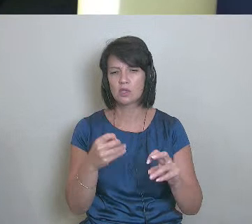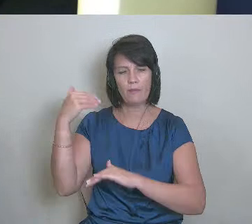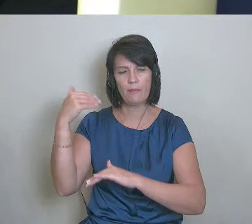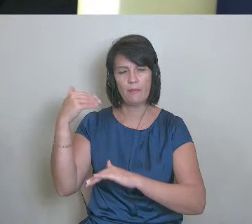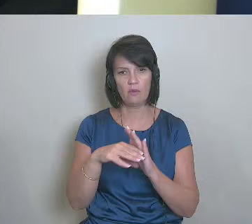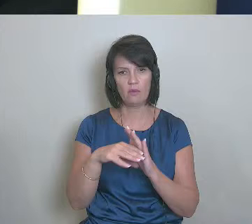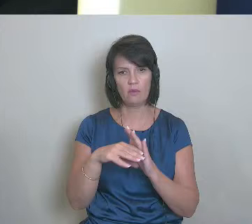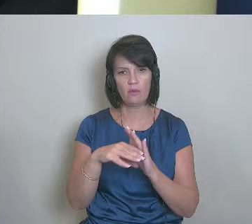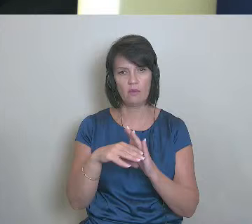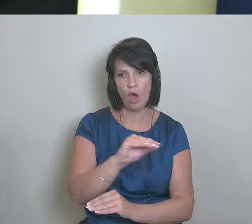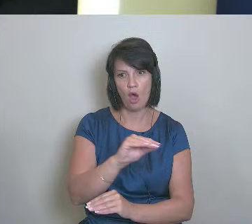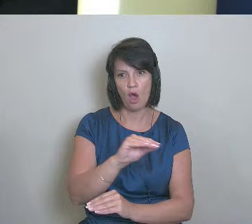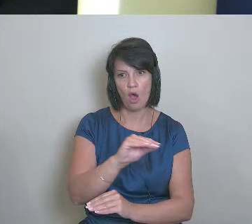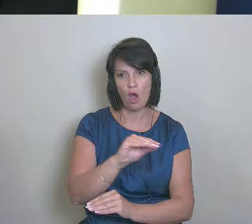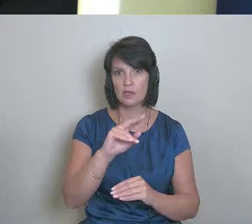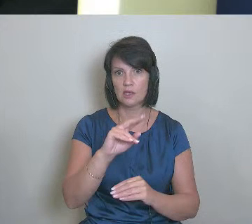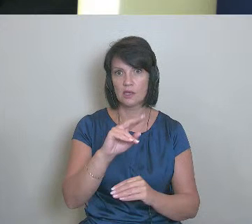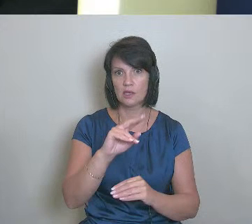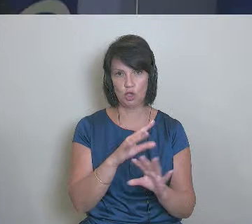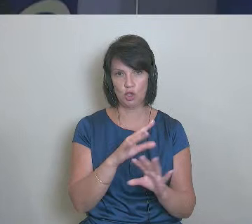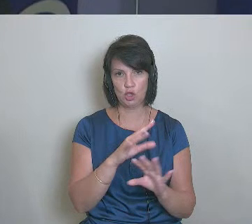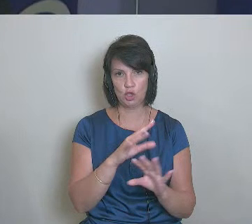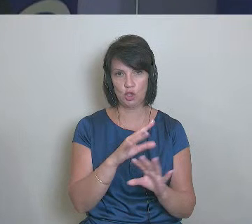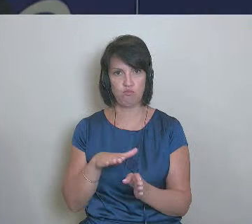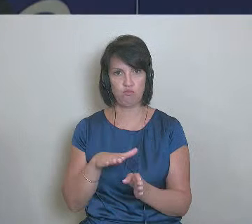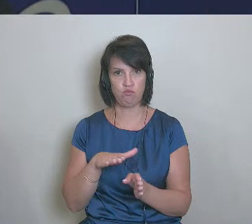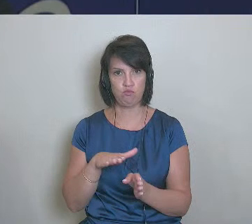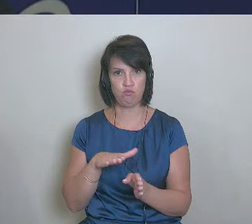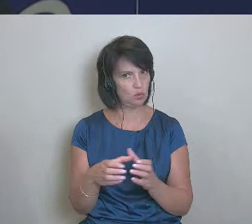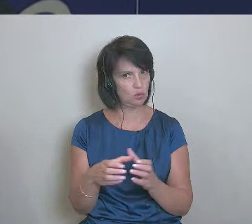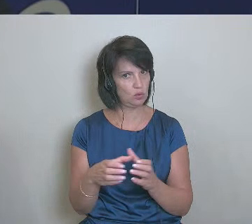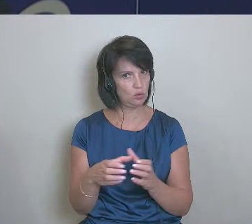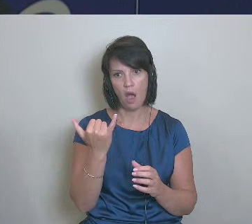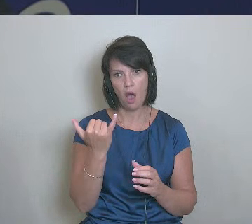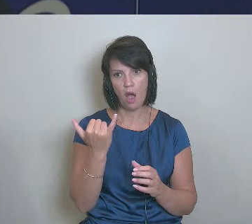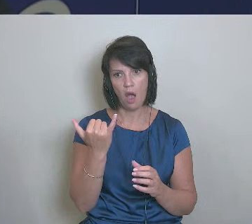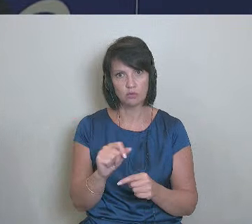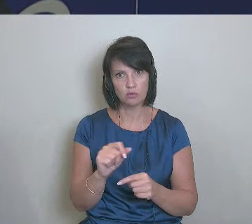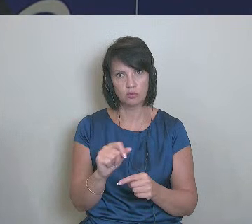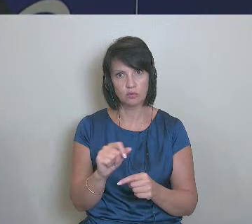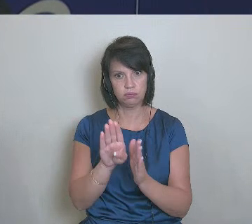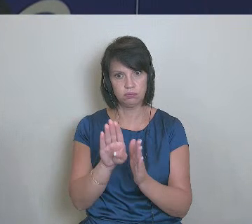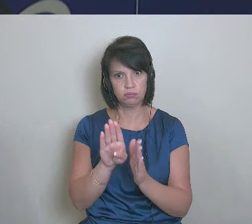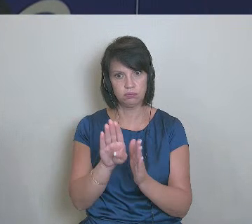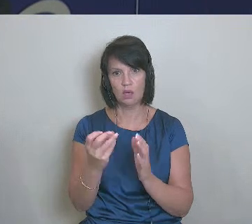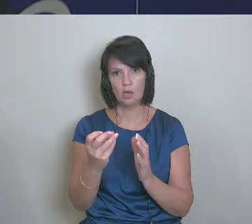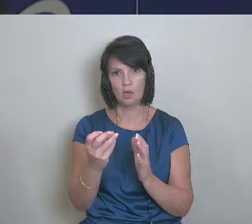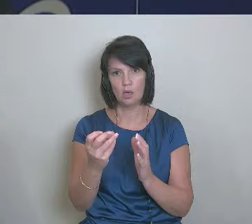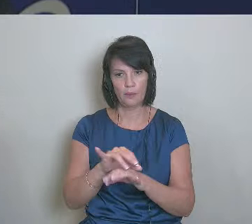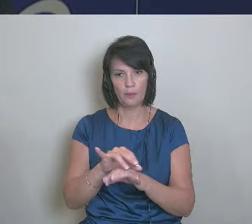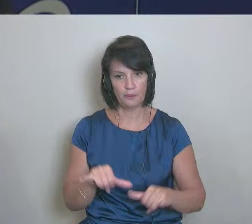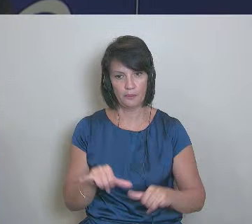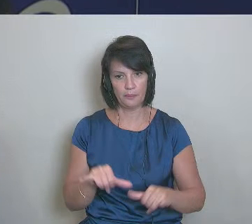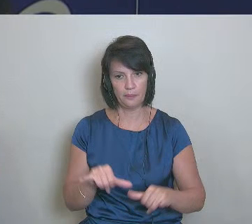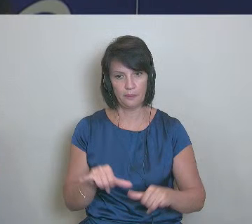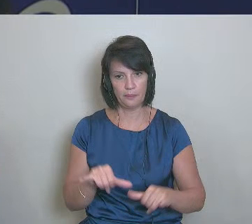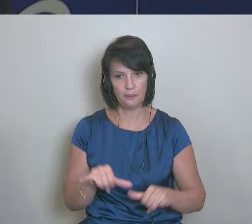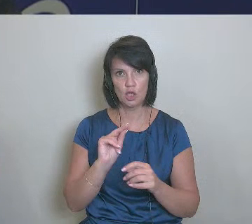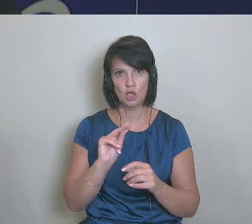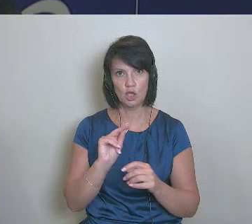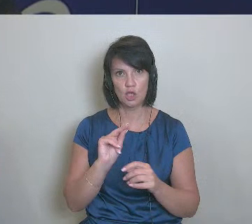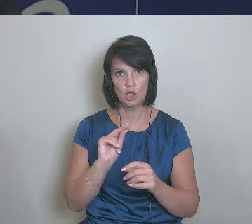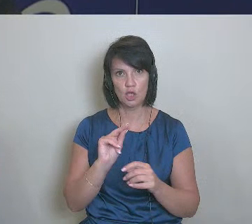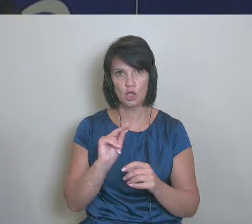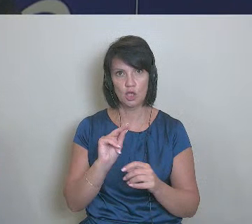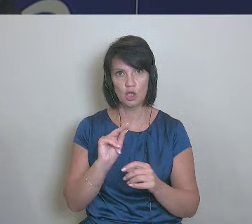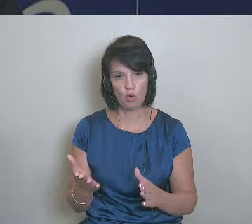question to Fora, sometimes we have the rotation of the full composition happening twice. At the